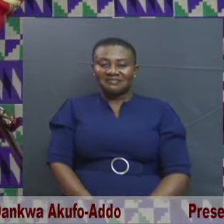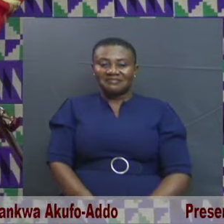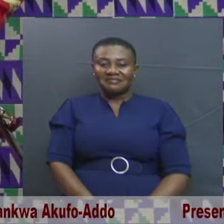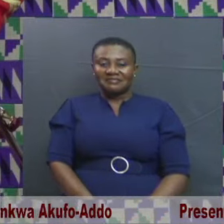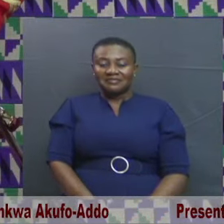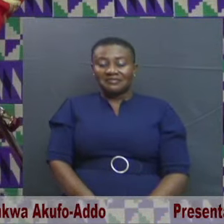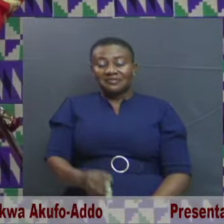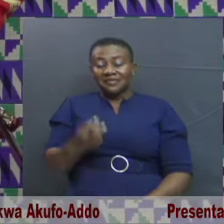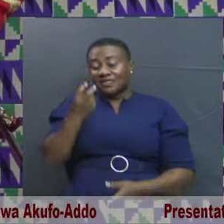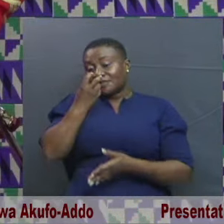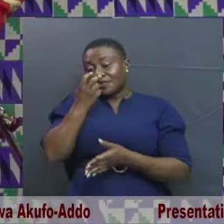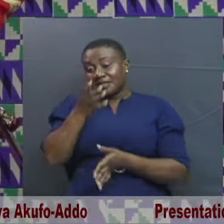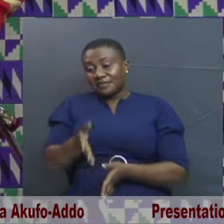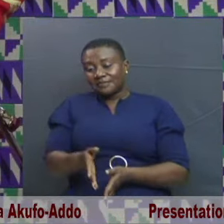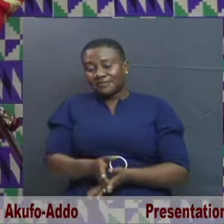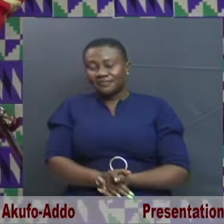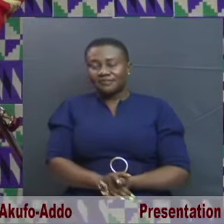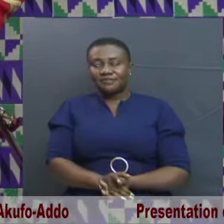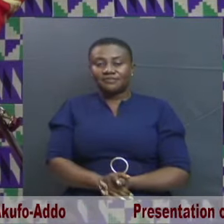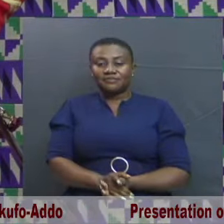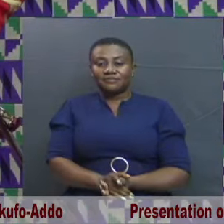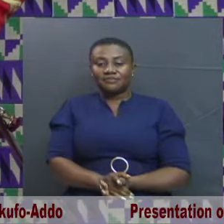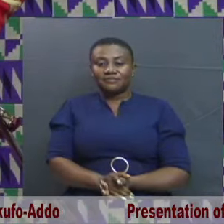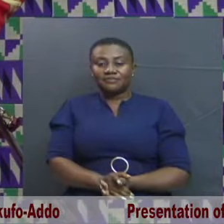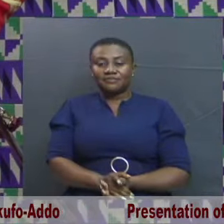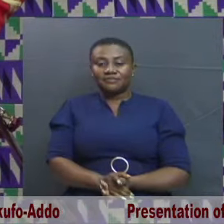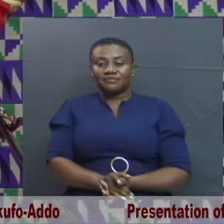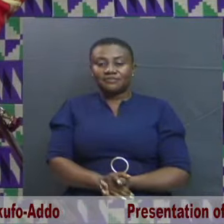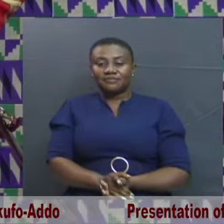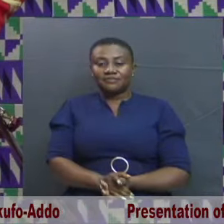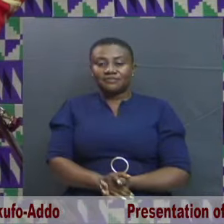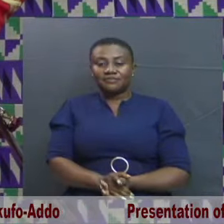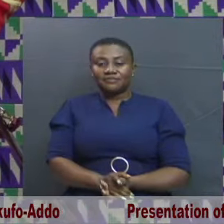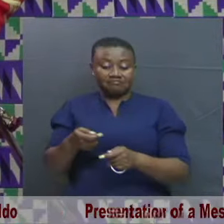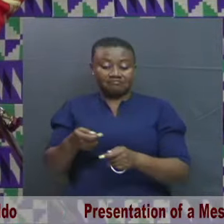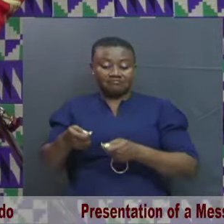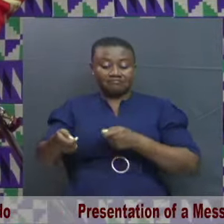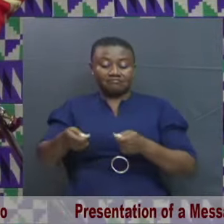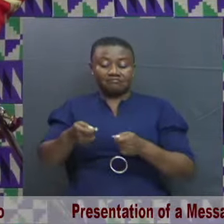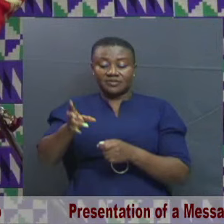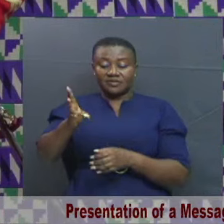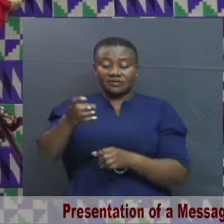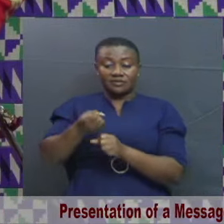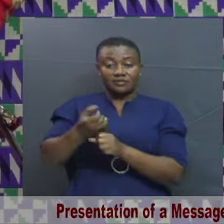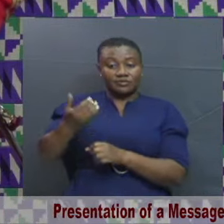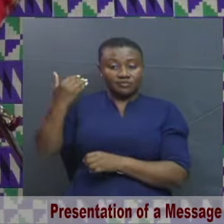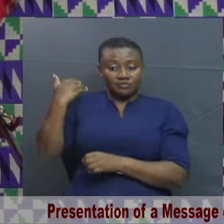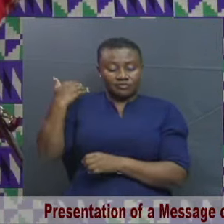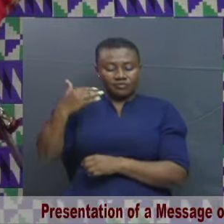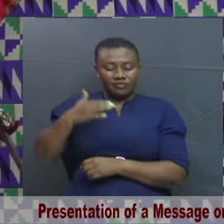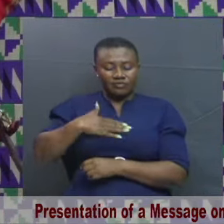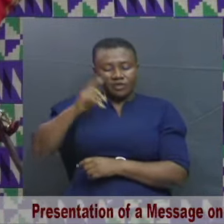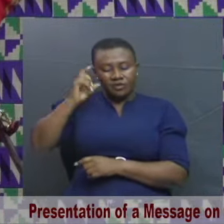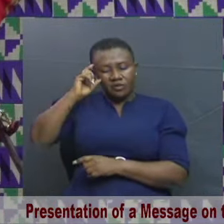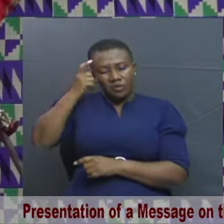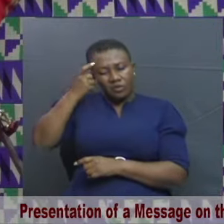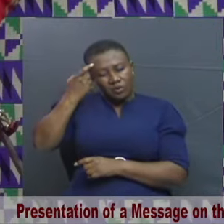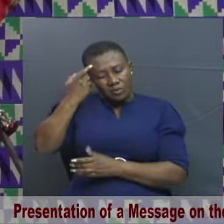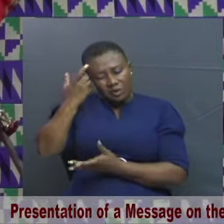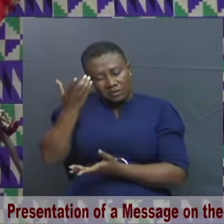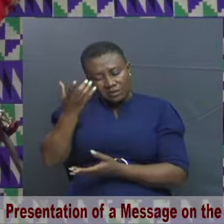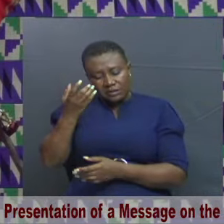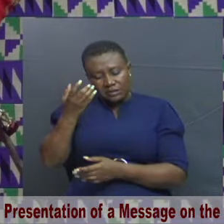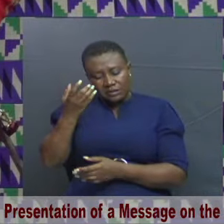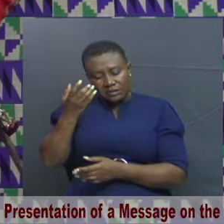indeed Mr Speaker on coming to office 7 years ago my government took the decision as we